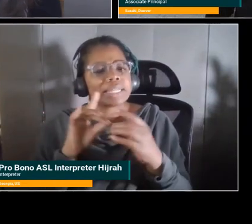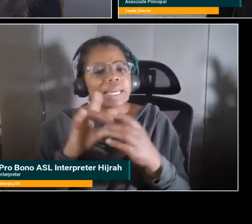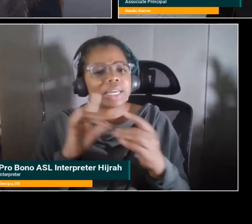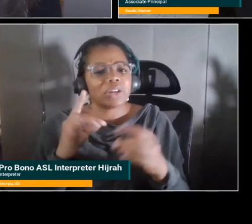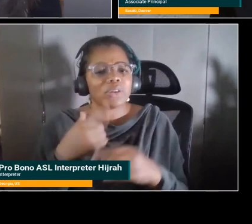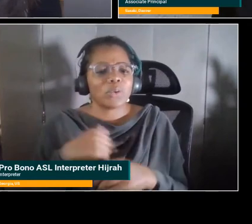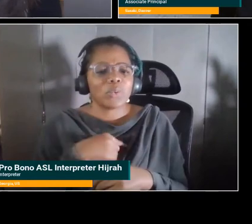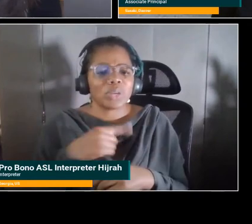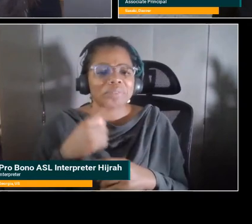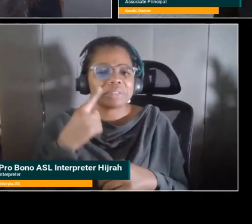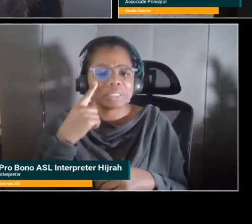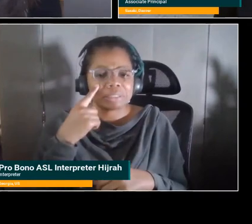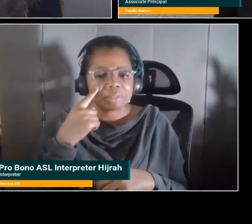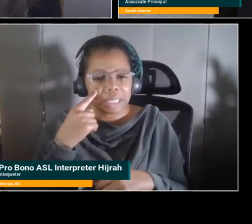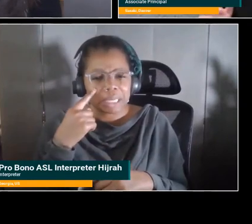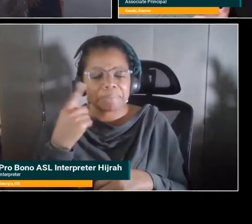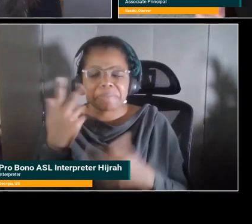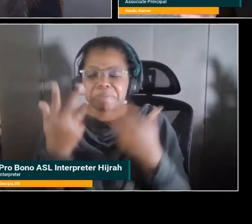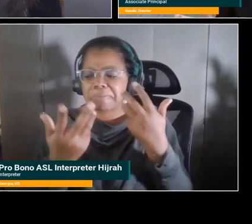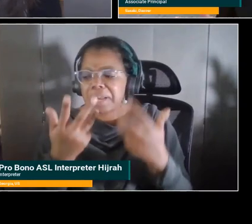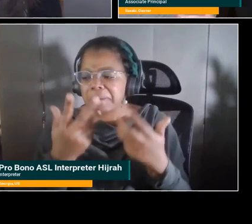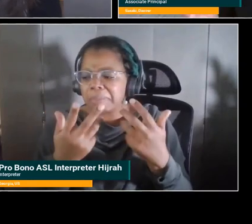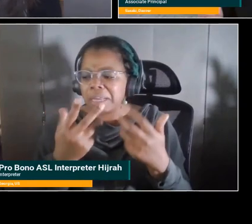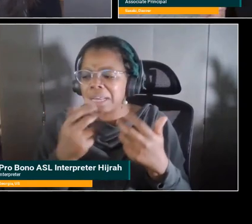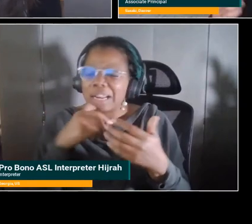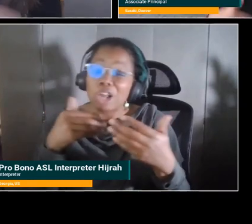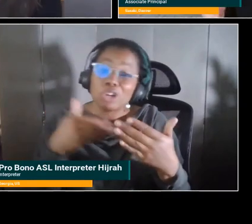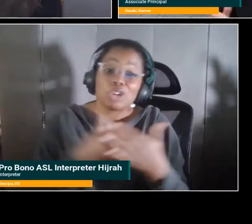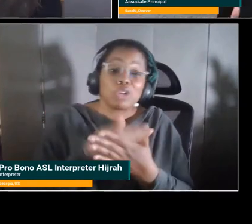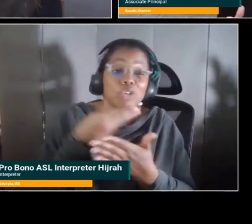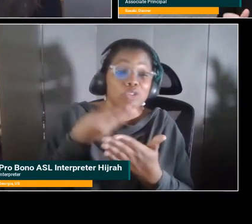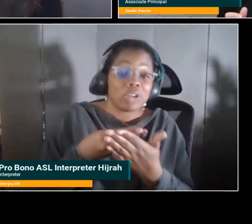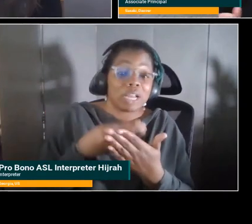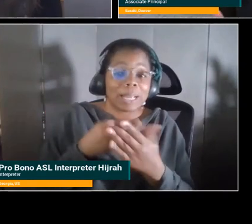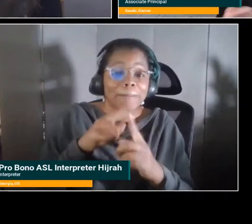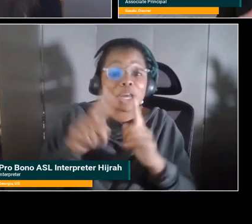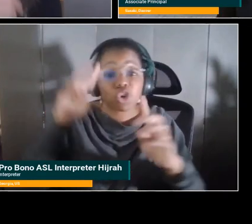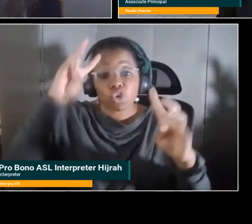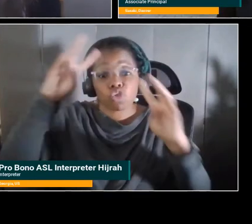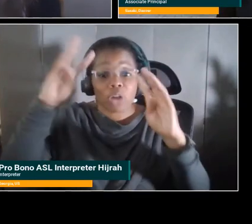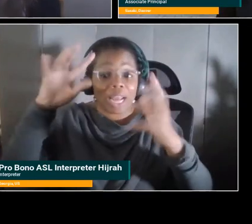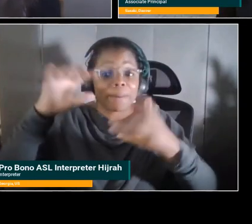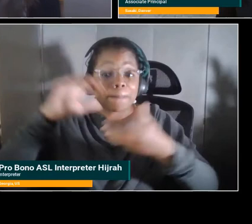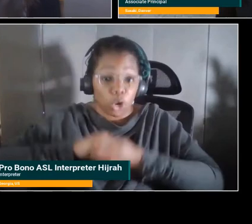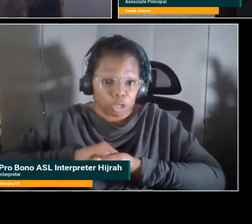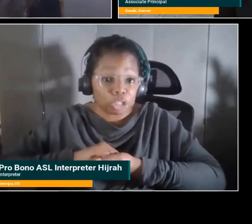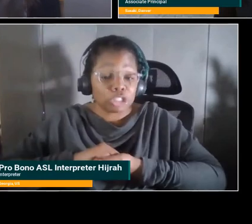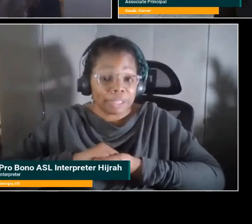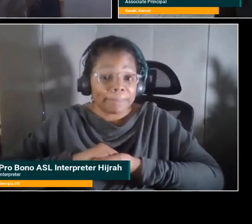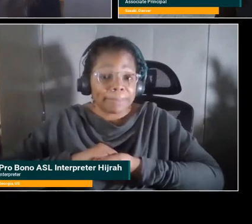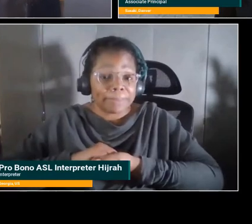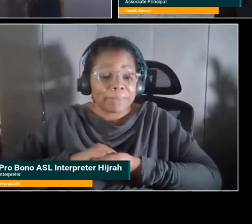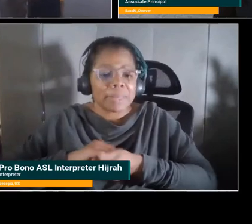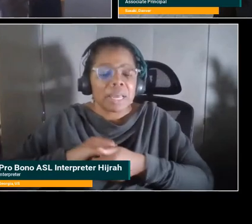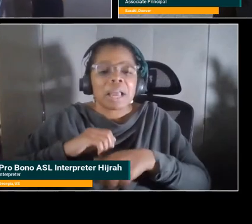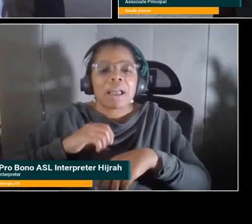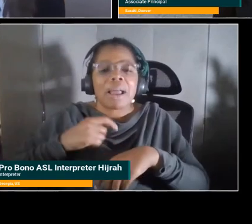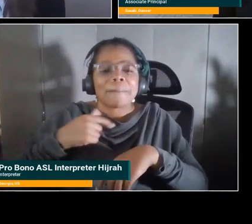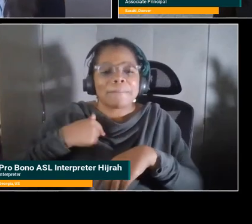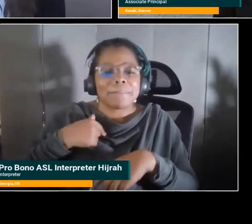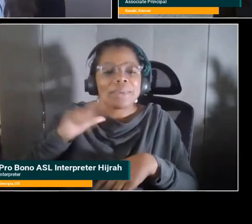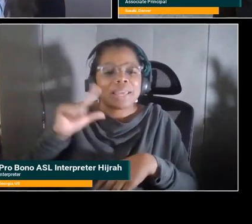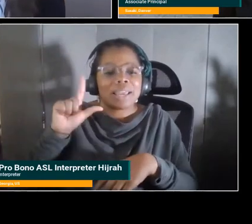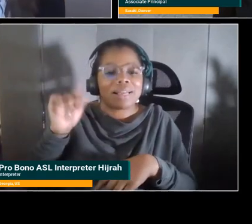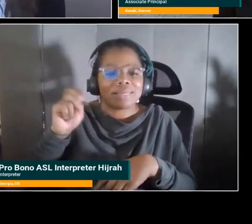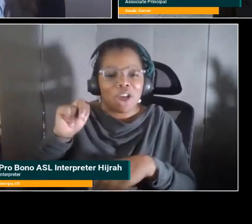we've seen maybe not new funding, but creative partnerships. I'm going to go back to that. Lon and I are actually working